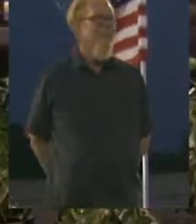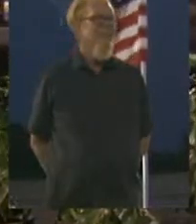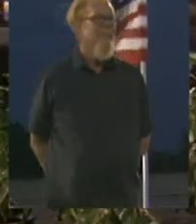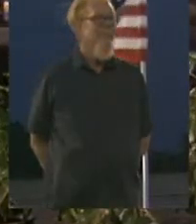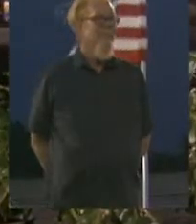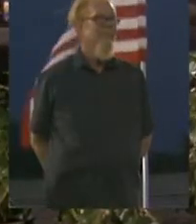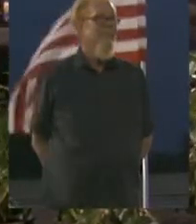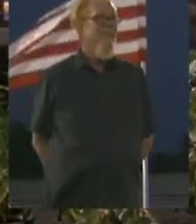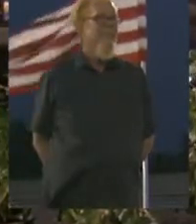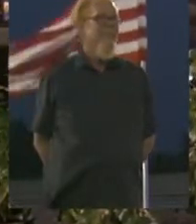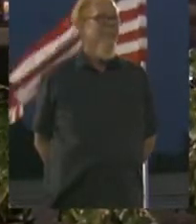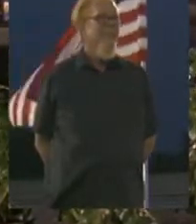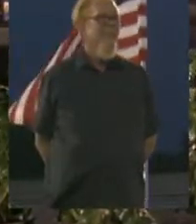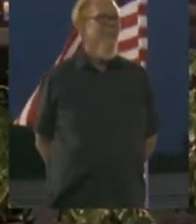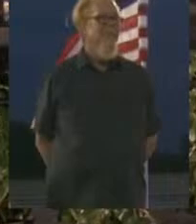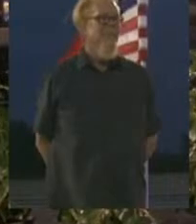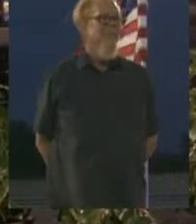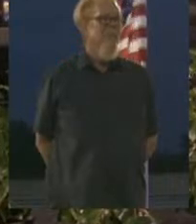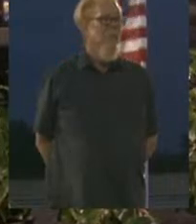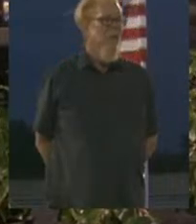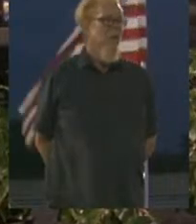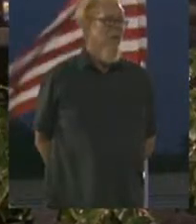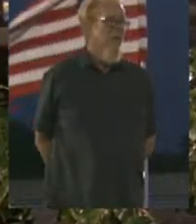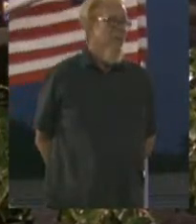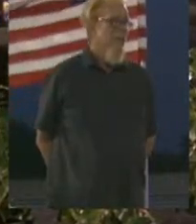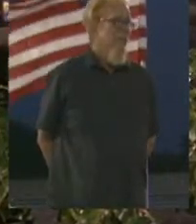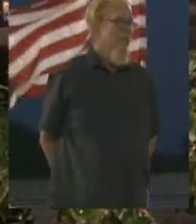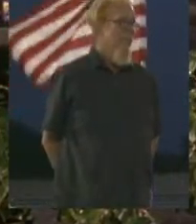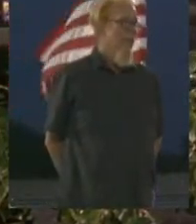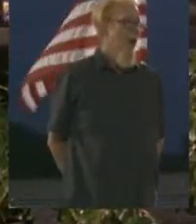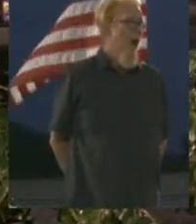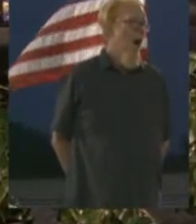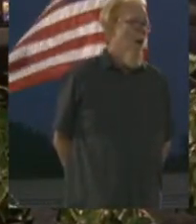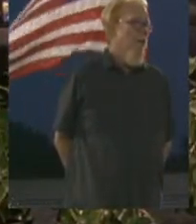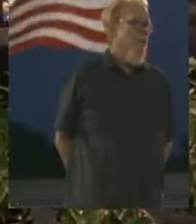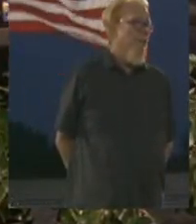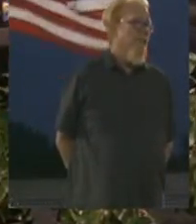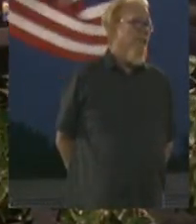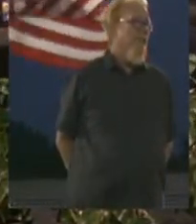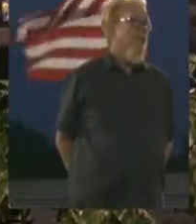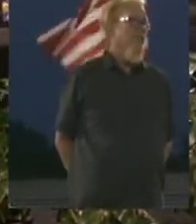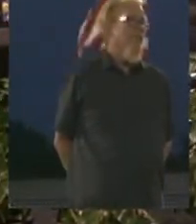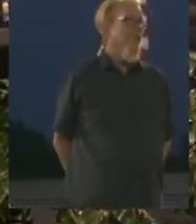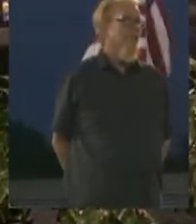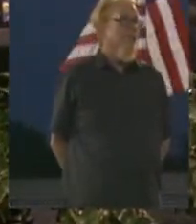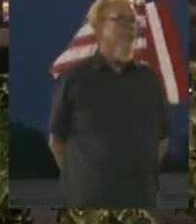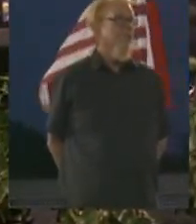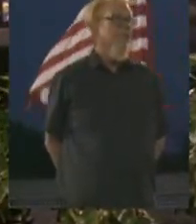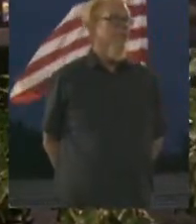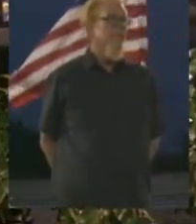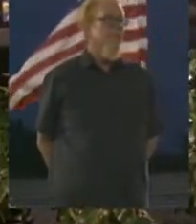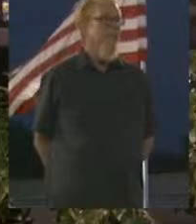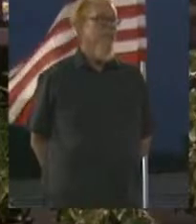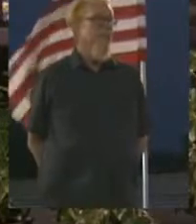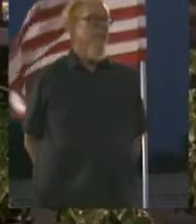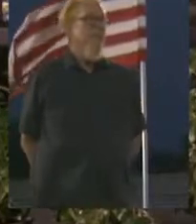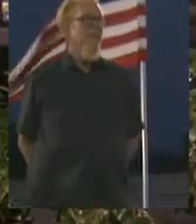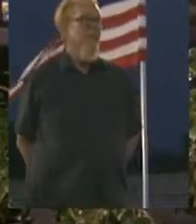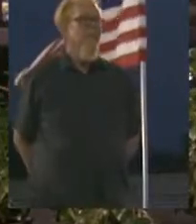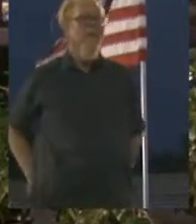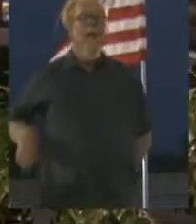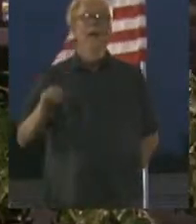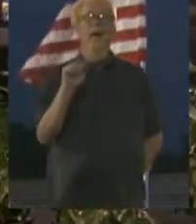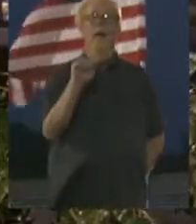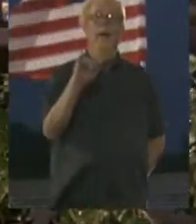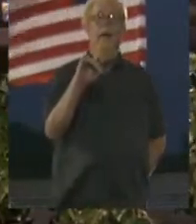I'm waiting for her to tell me. Aiden